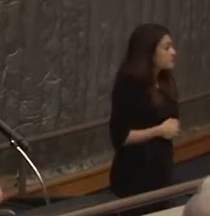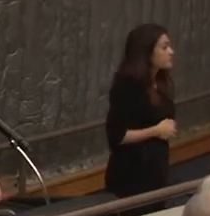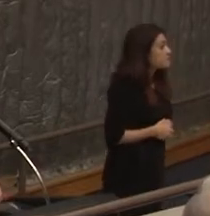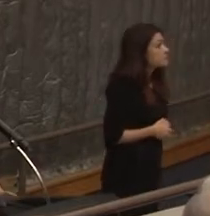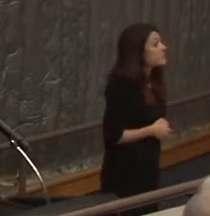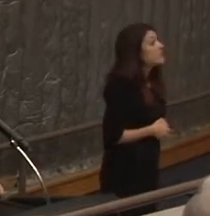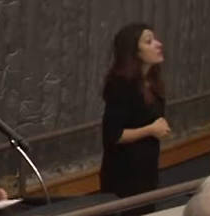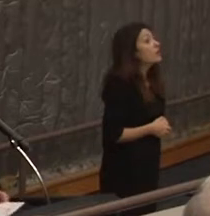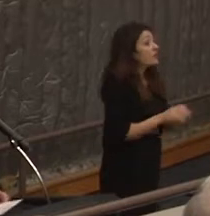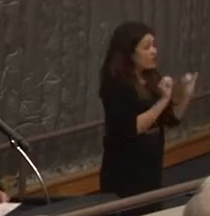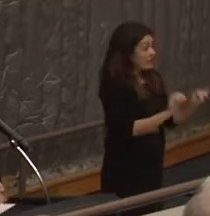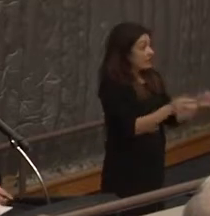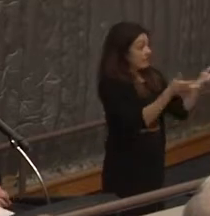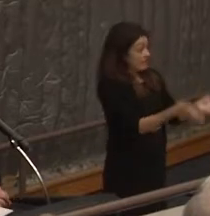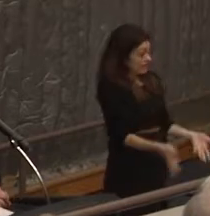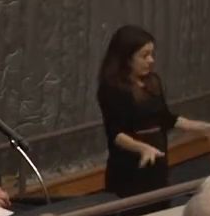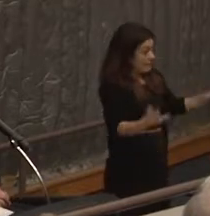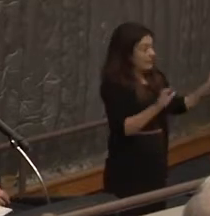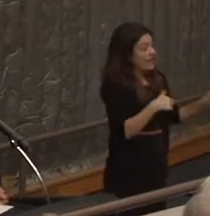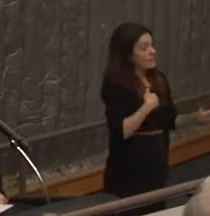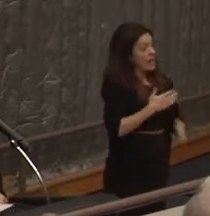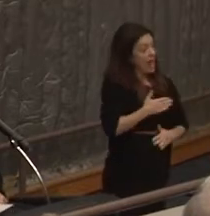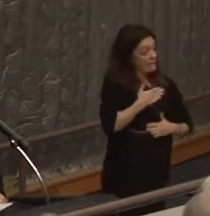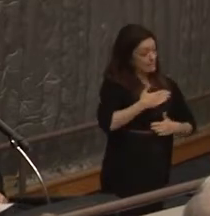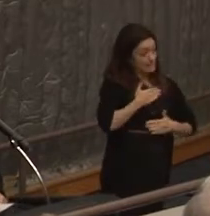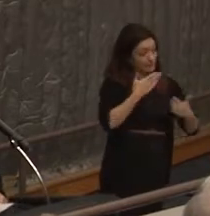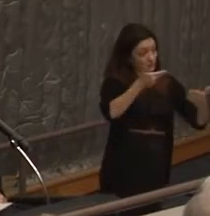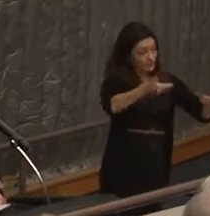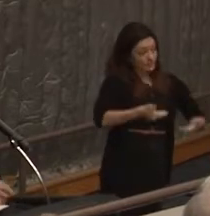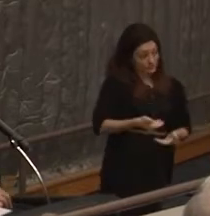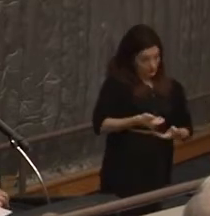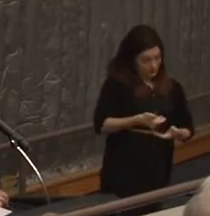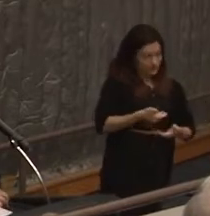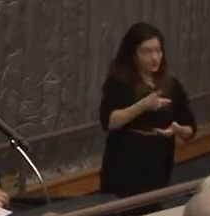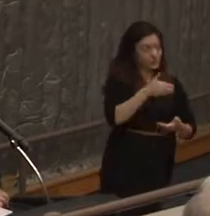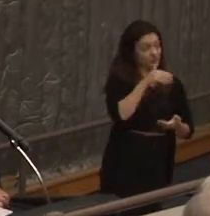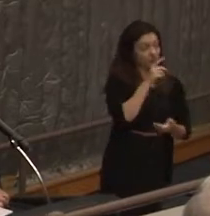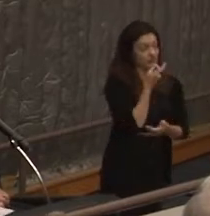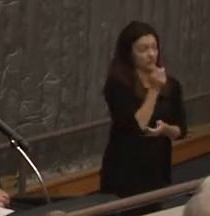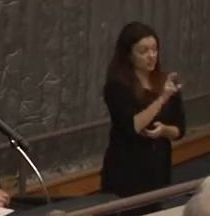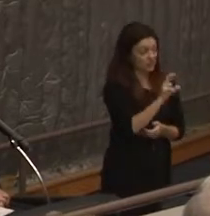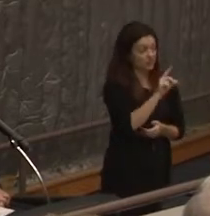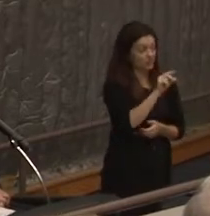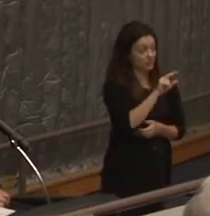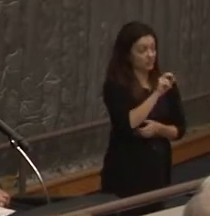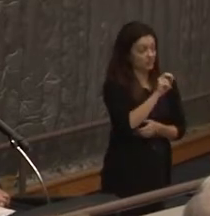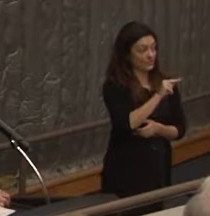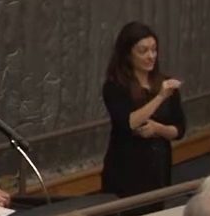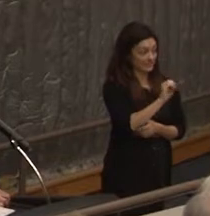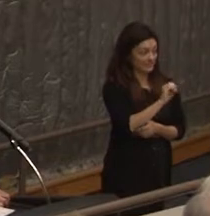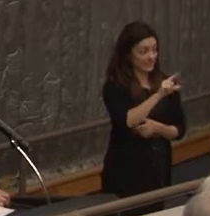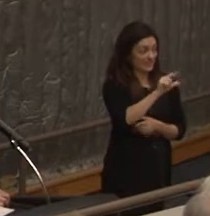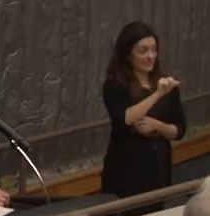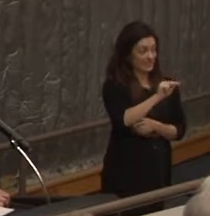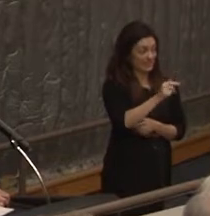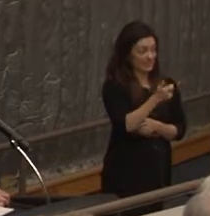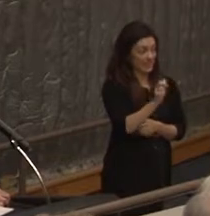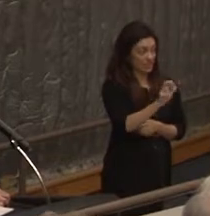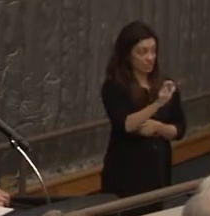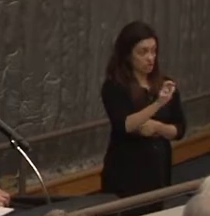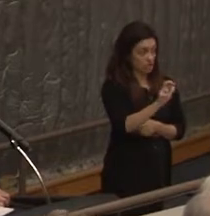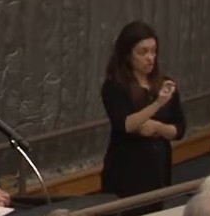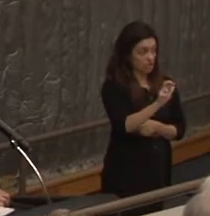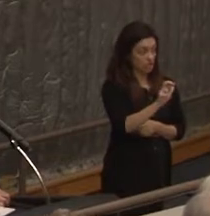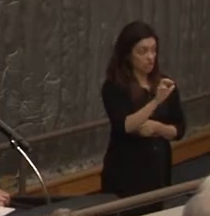With all that, I'm very happy to be able to introduce Dr. Lawrence Langer, who is going to be our main speaker